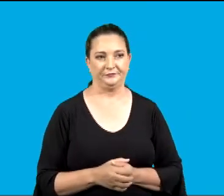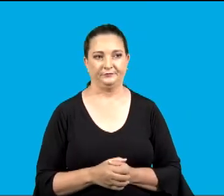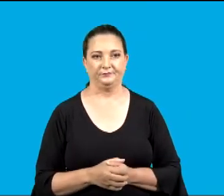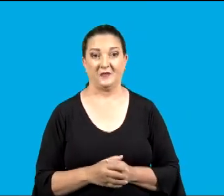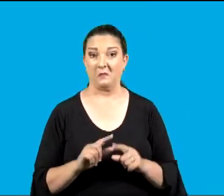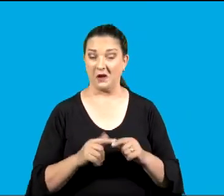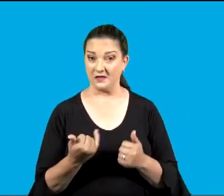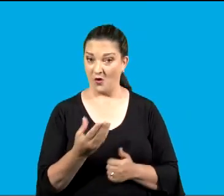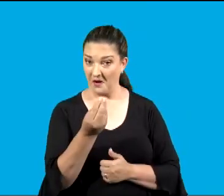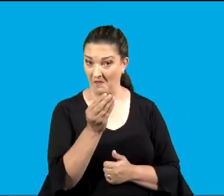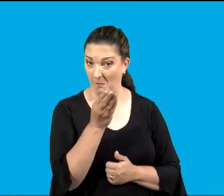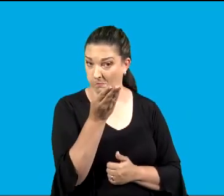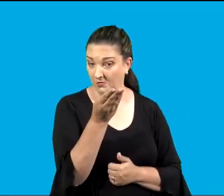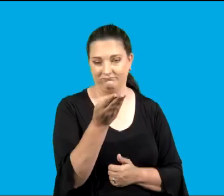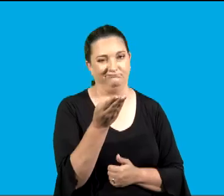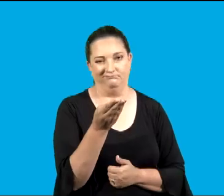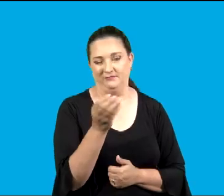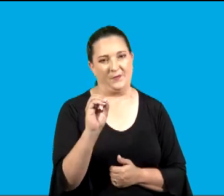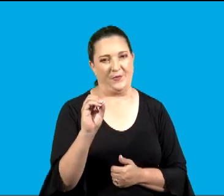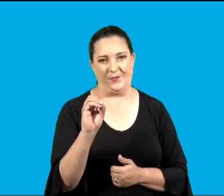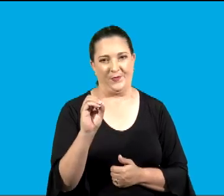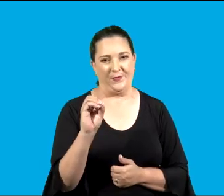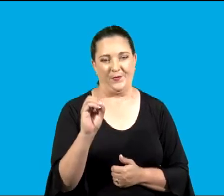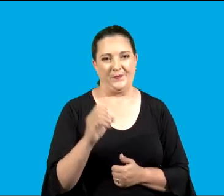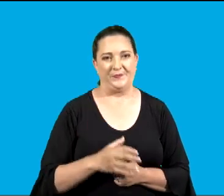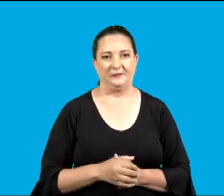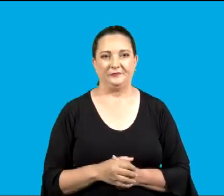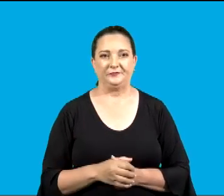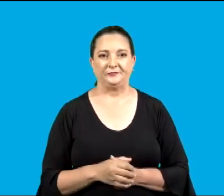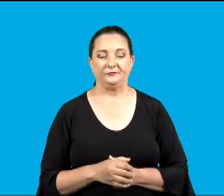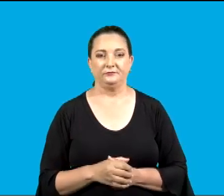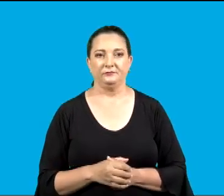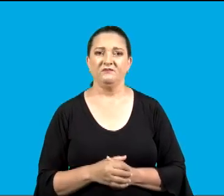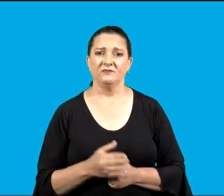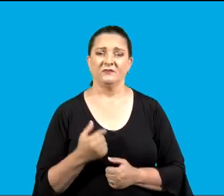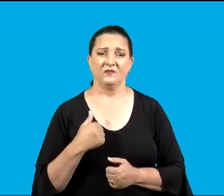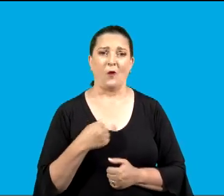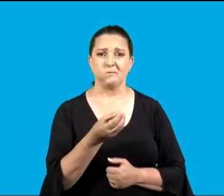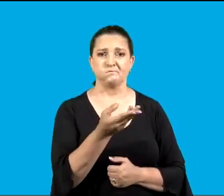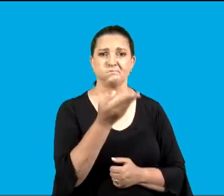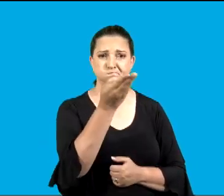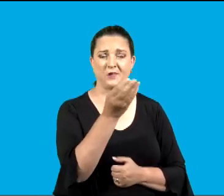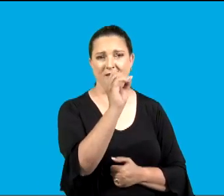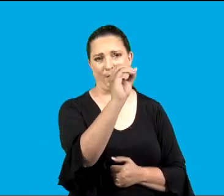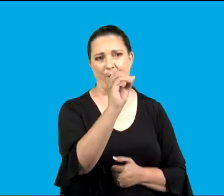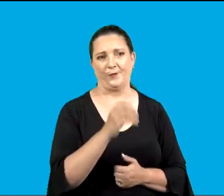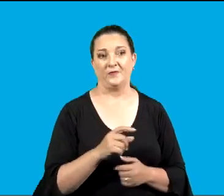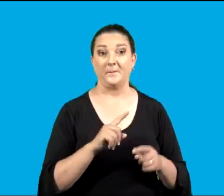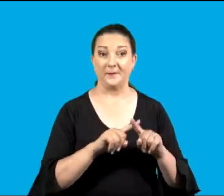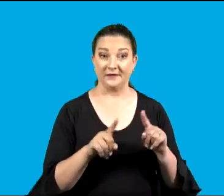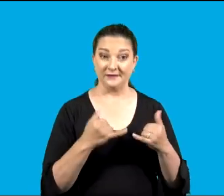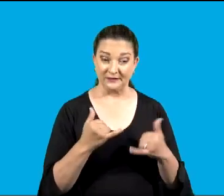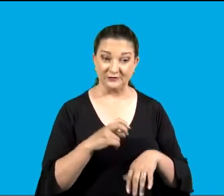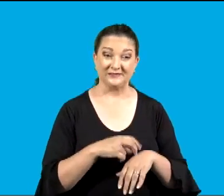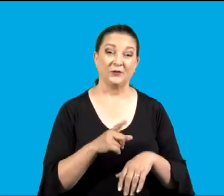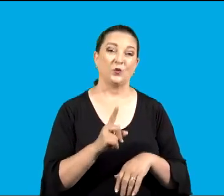beginning was not given. Okay. We're given 0 actually. It is given, which is 0. So I'll come in then I'll